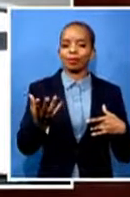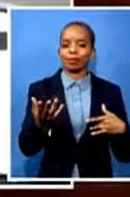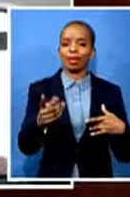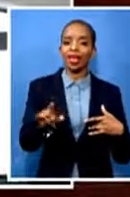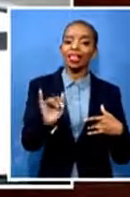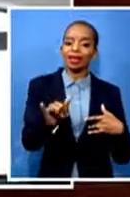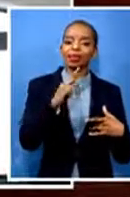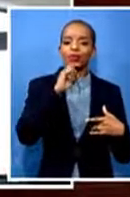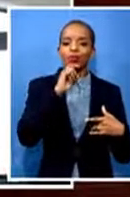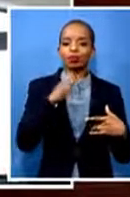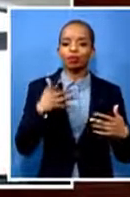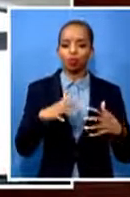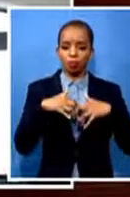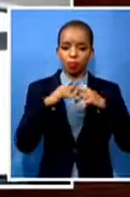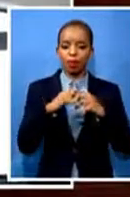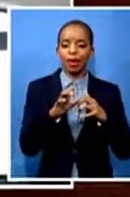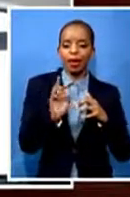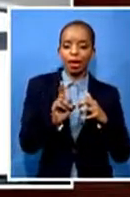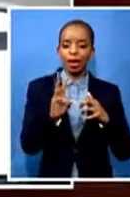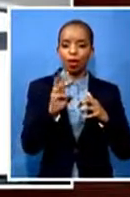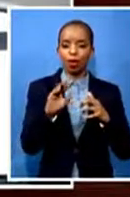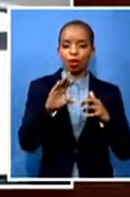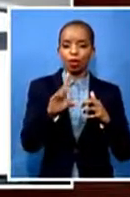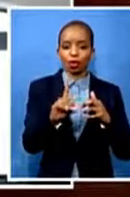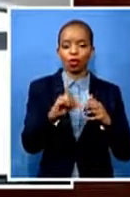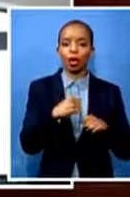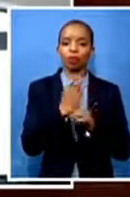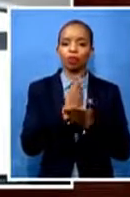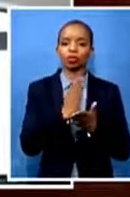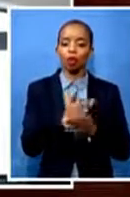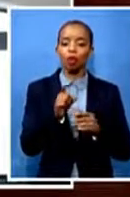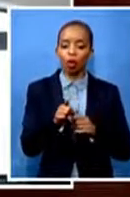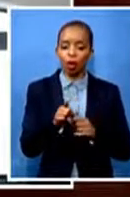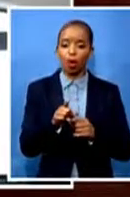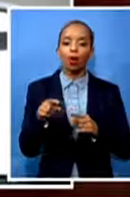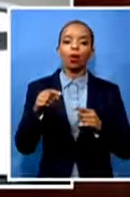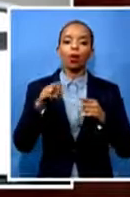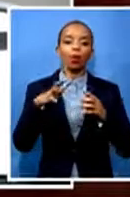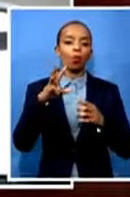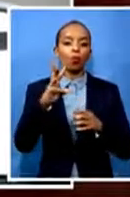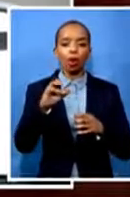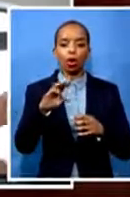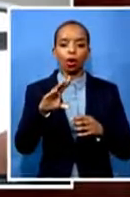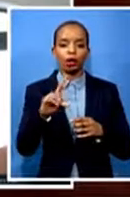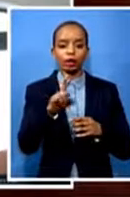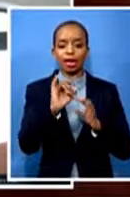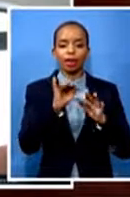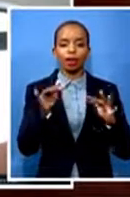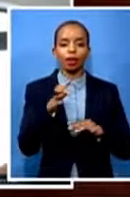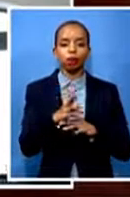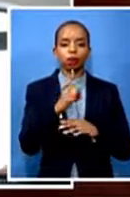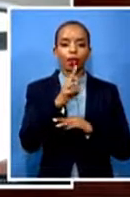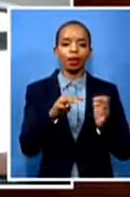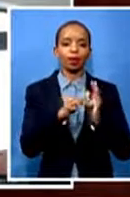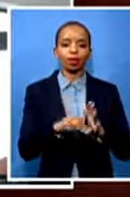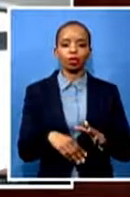that you don't have a ward that will have million people and one ward is having, let's say,